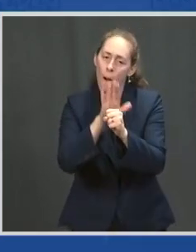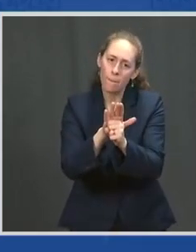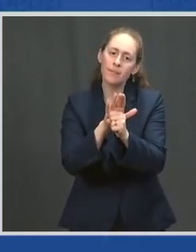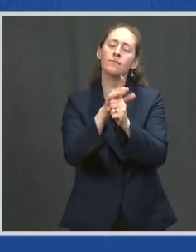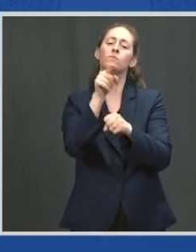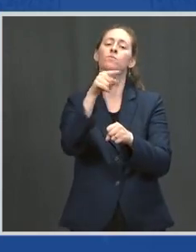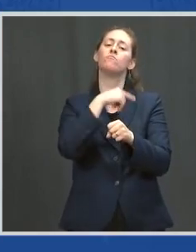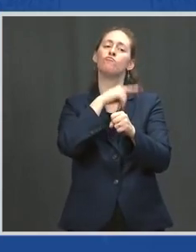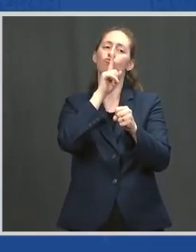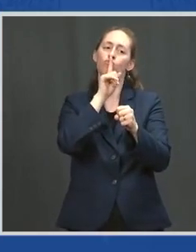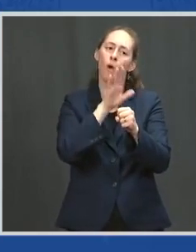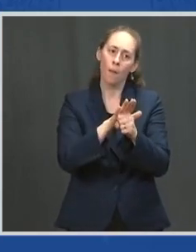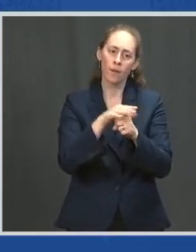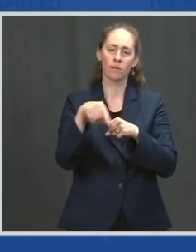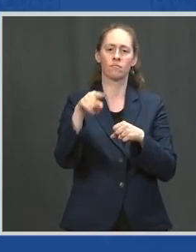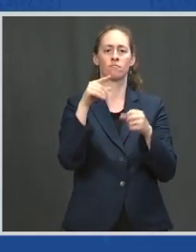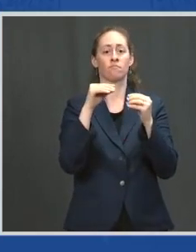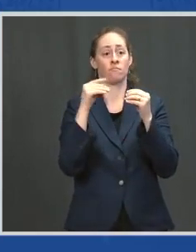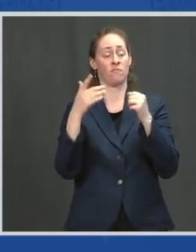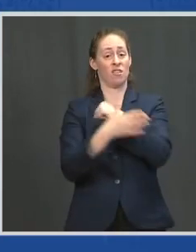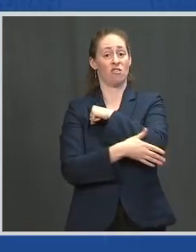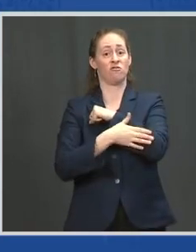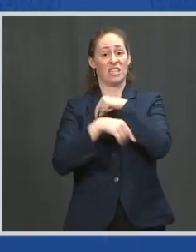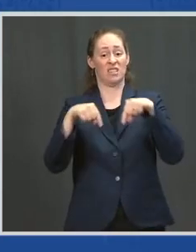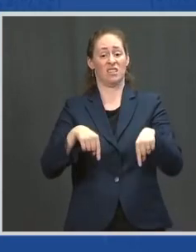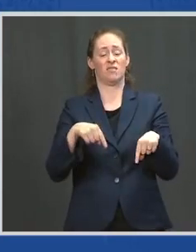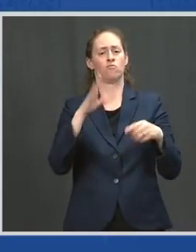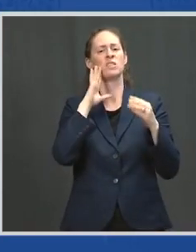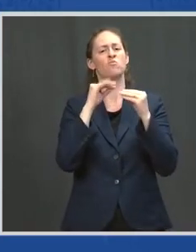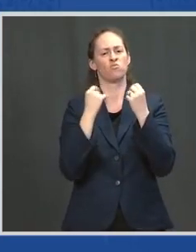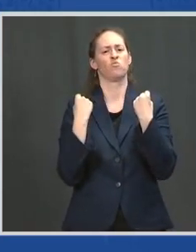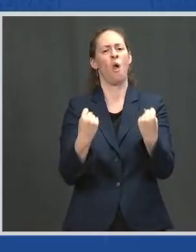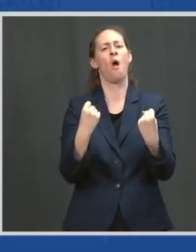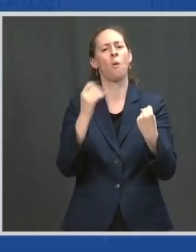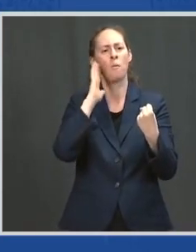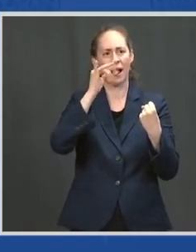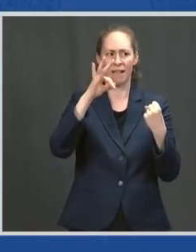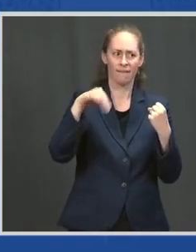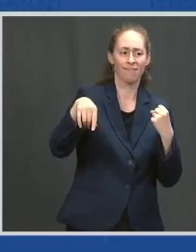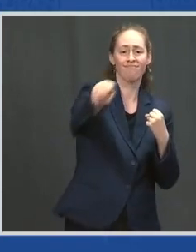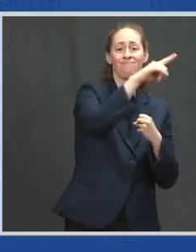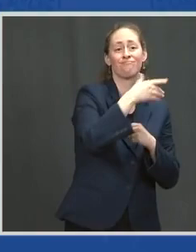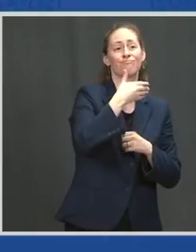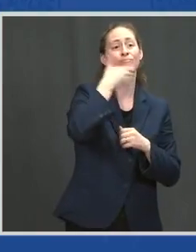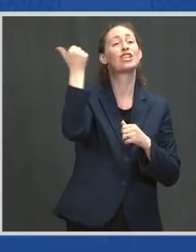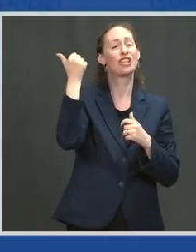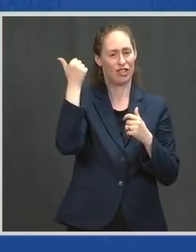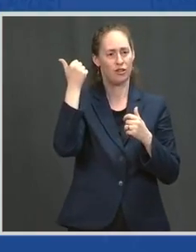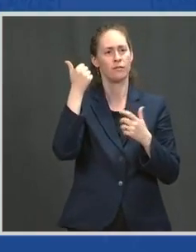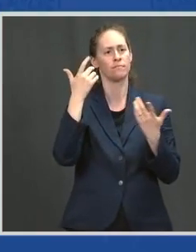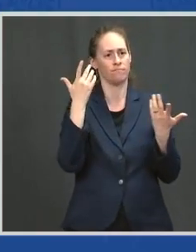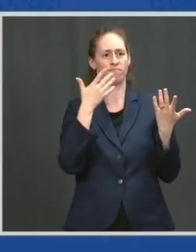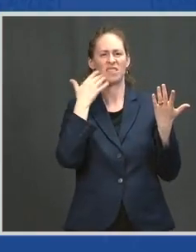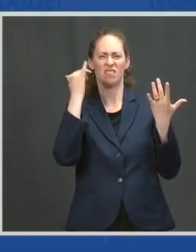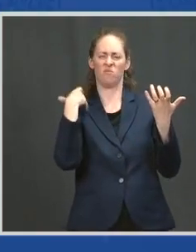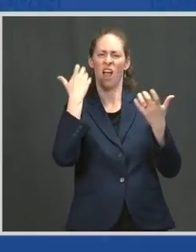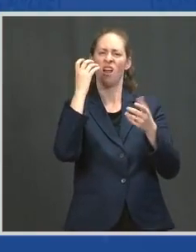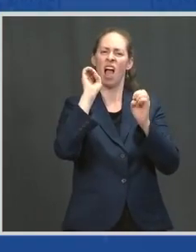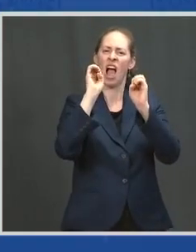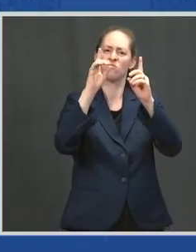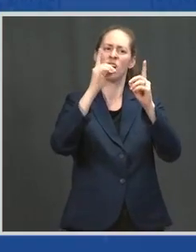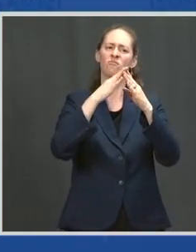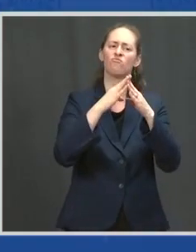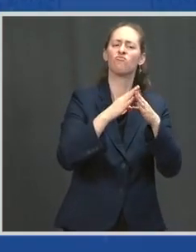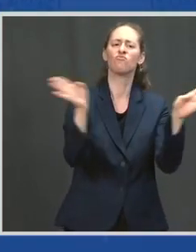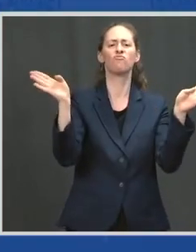America will be much stronger for it. Because like I said, we're setting out a universal education. It wouldn't just be 12 years anymore.